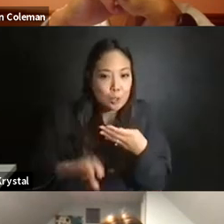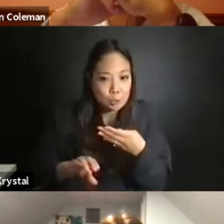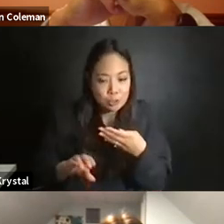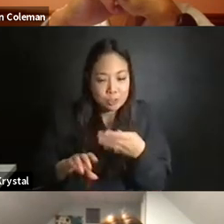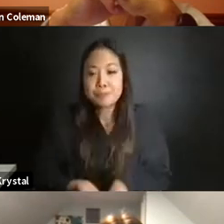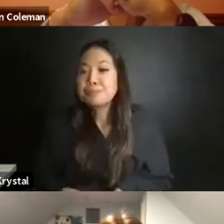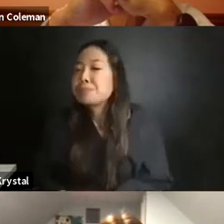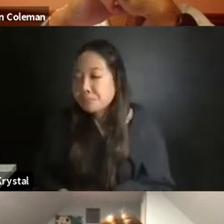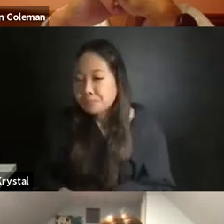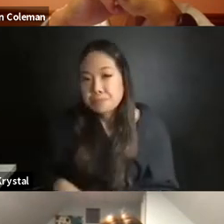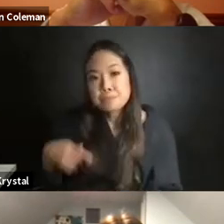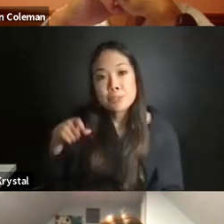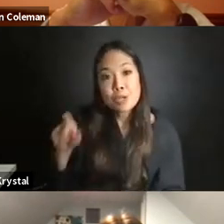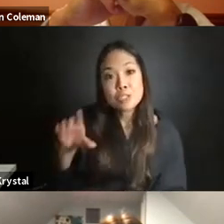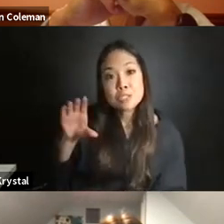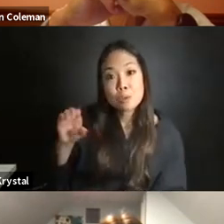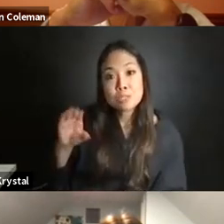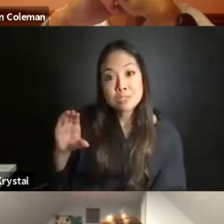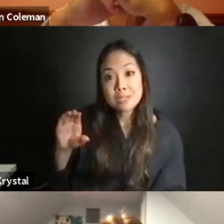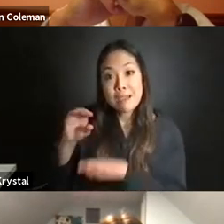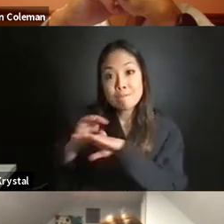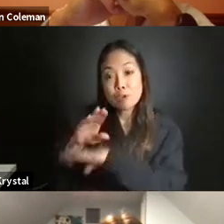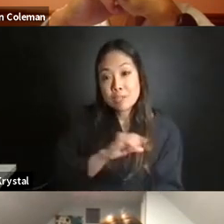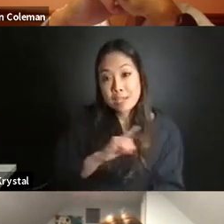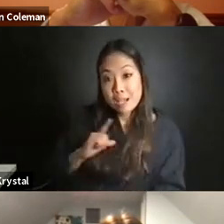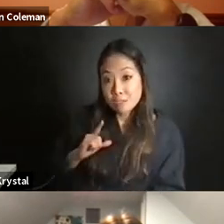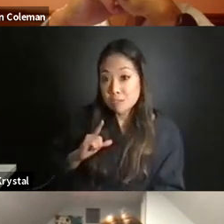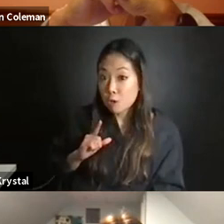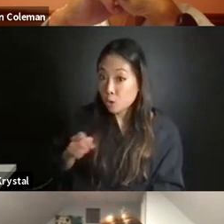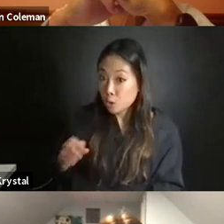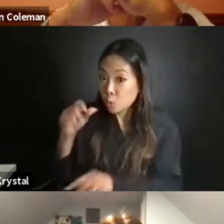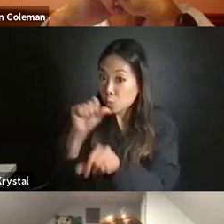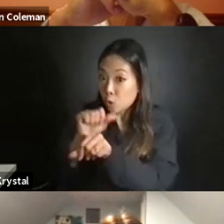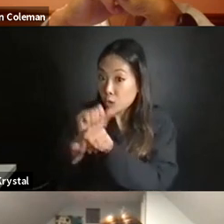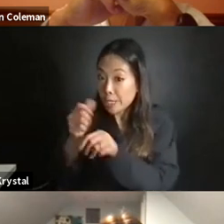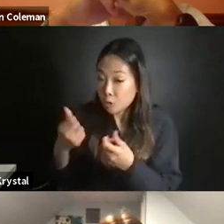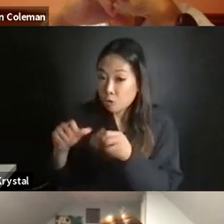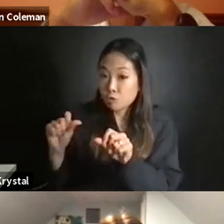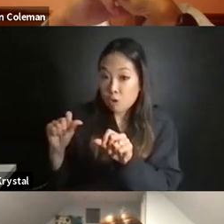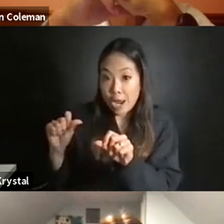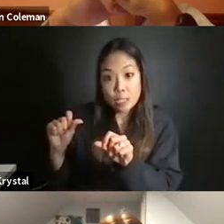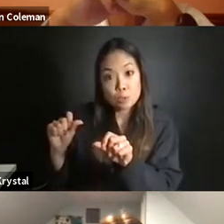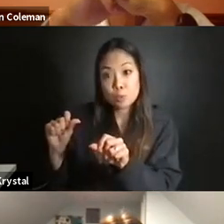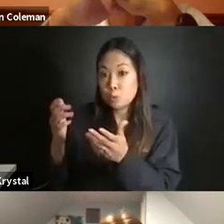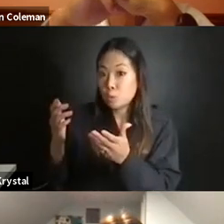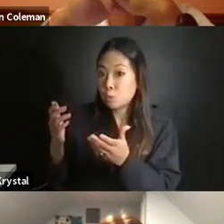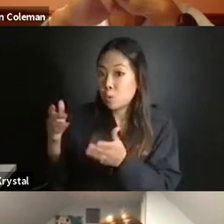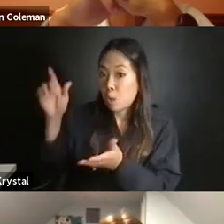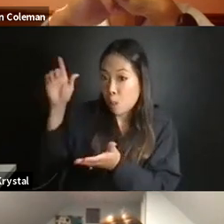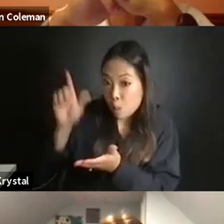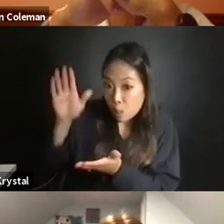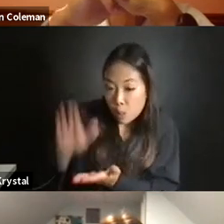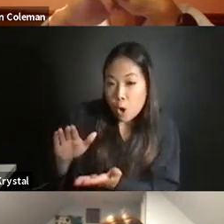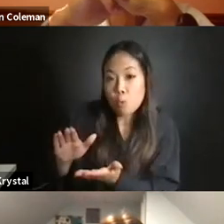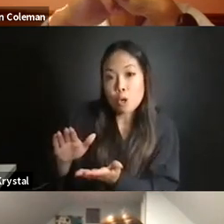of conduct advisory council working on trying to lower the historically high suspension rates among people of color which more specifically